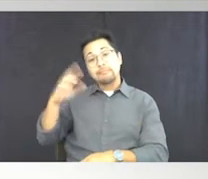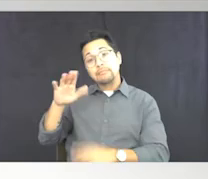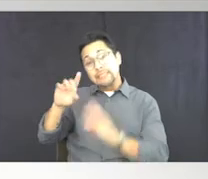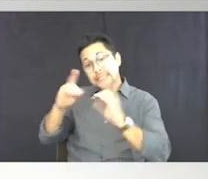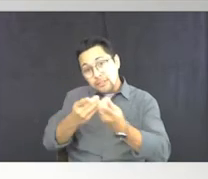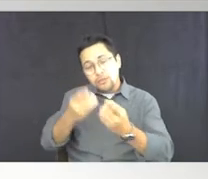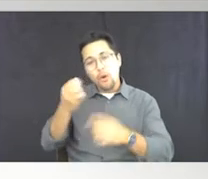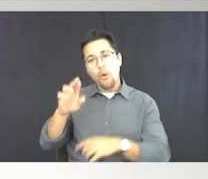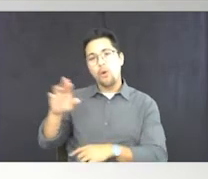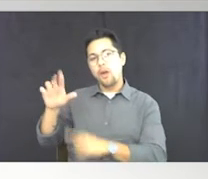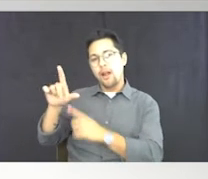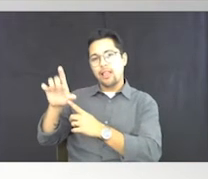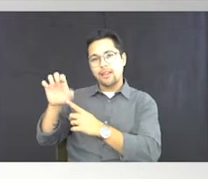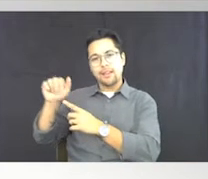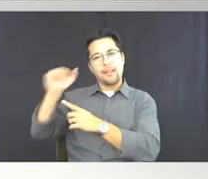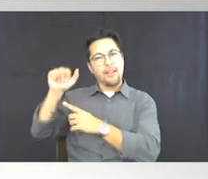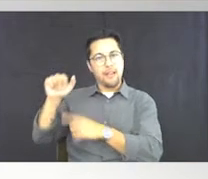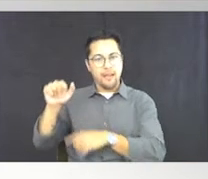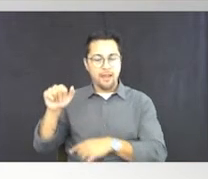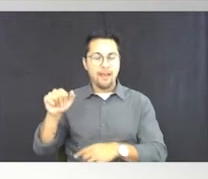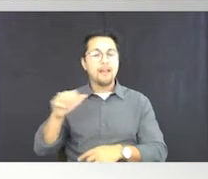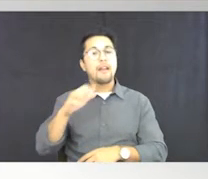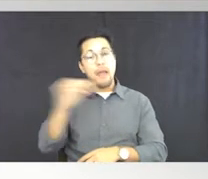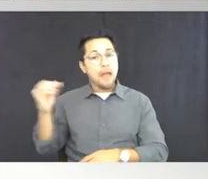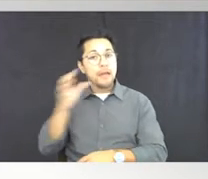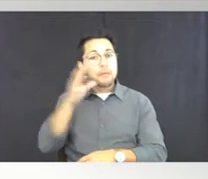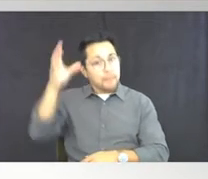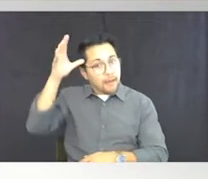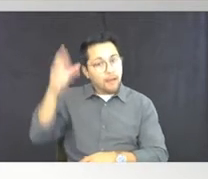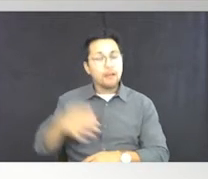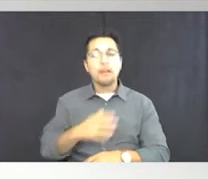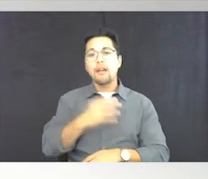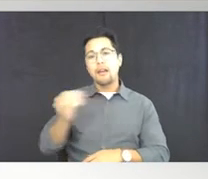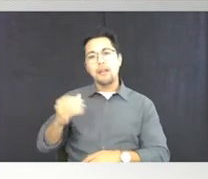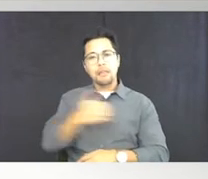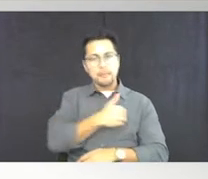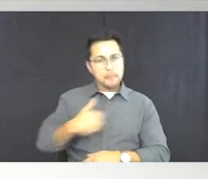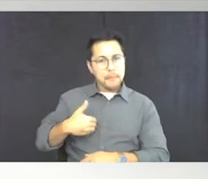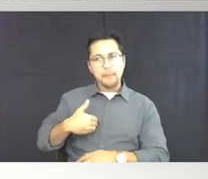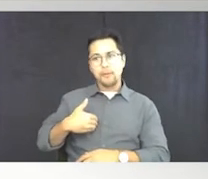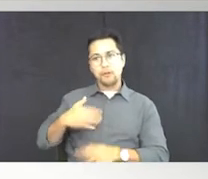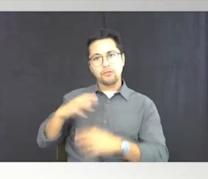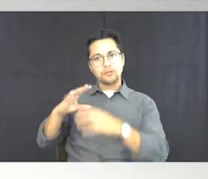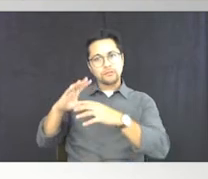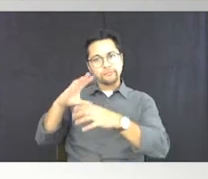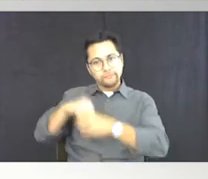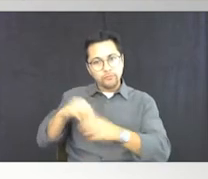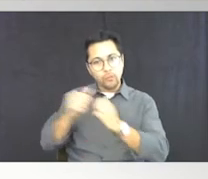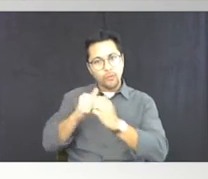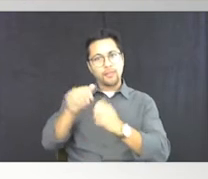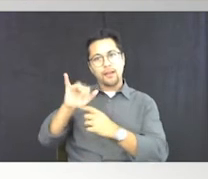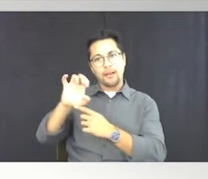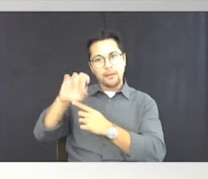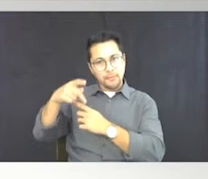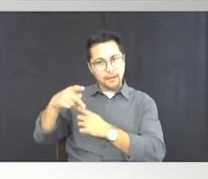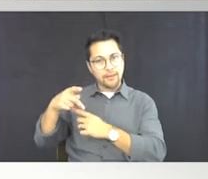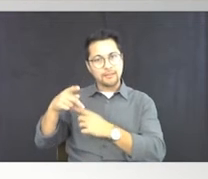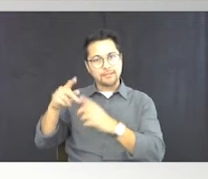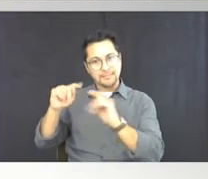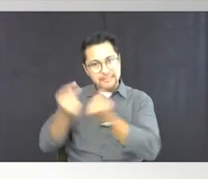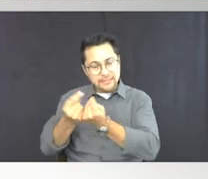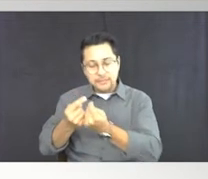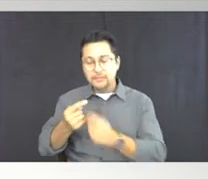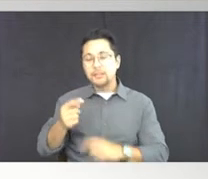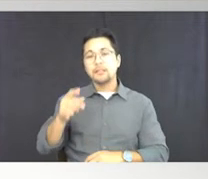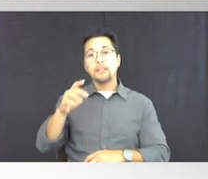or the LEA, the district, and the parent, and the relevant members of the IEP team that is determined by